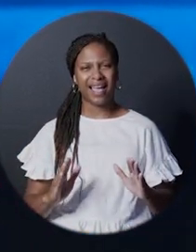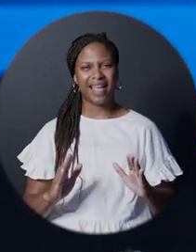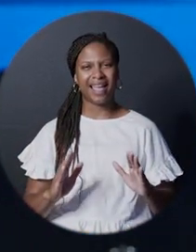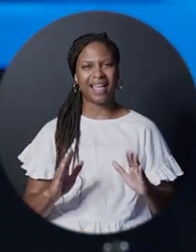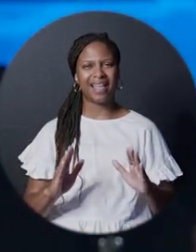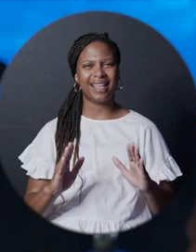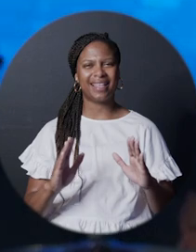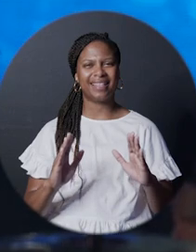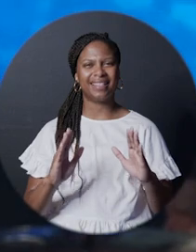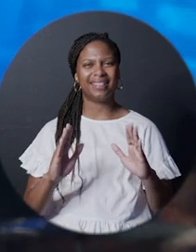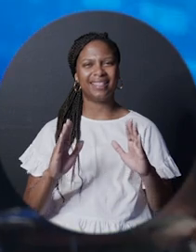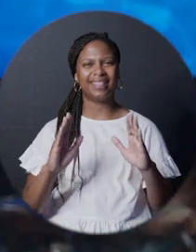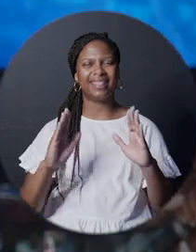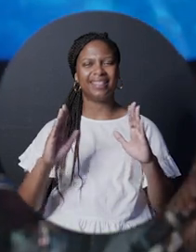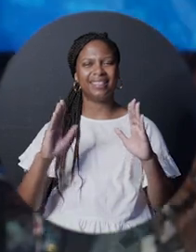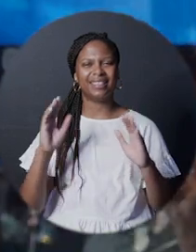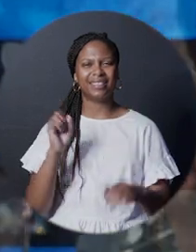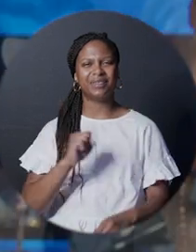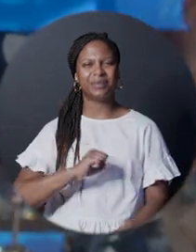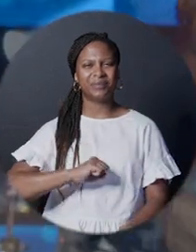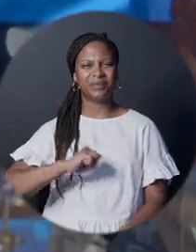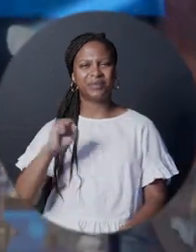A way.